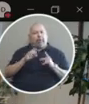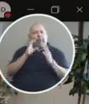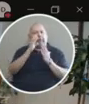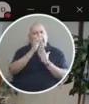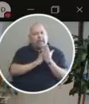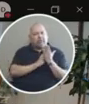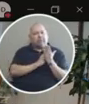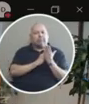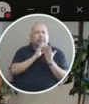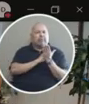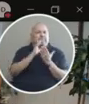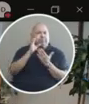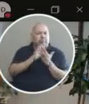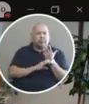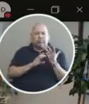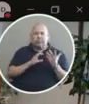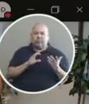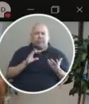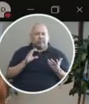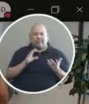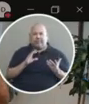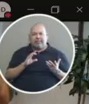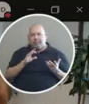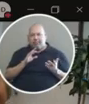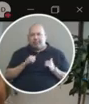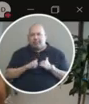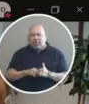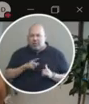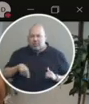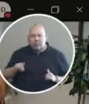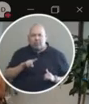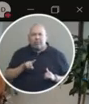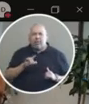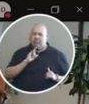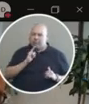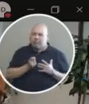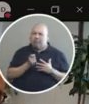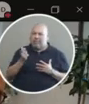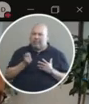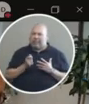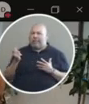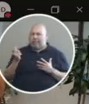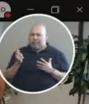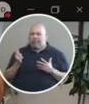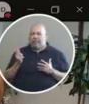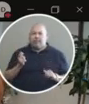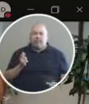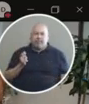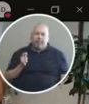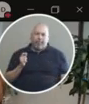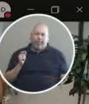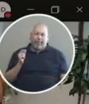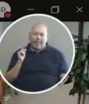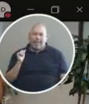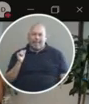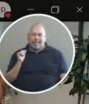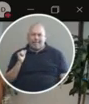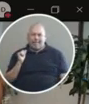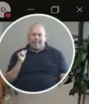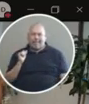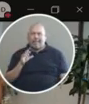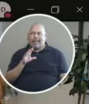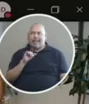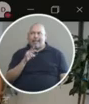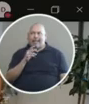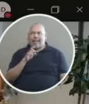and it belongs to them. And I wholeheartedly agree to delete this item. Representative